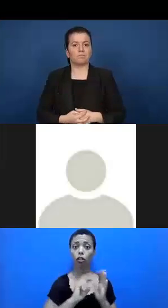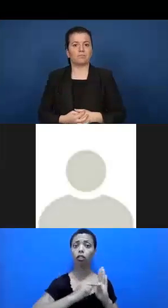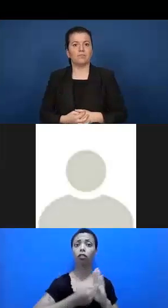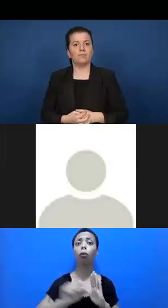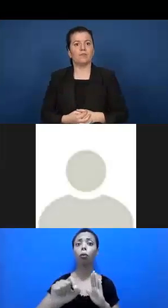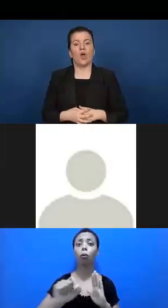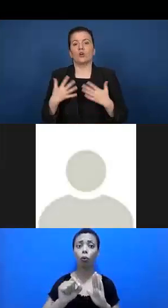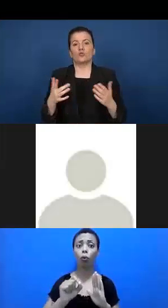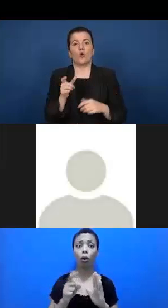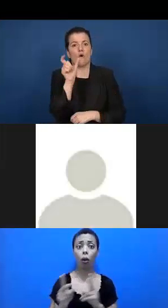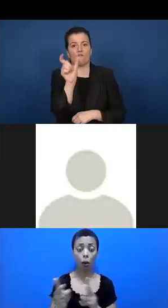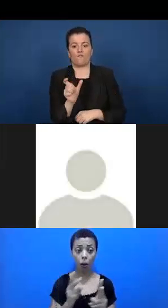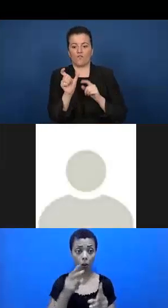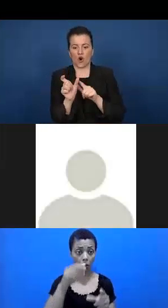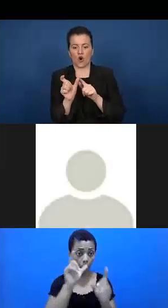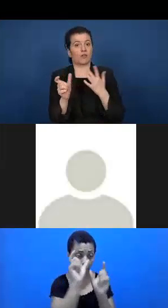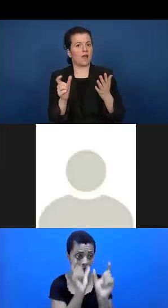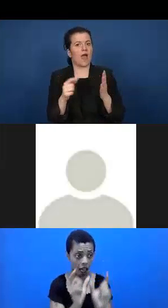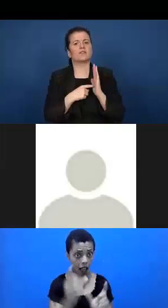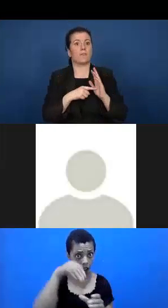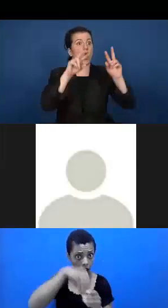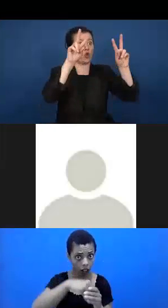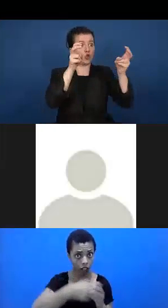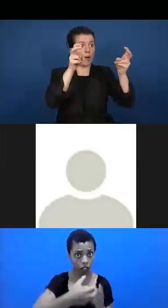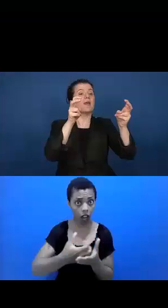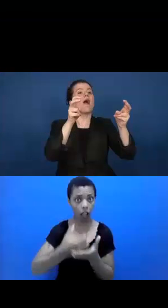content words by topics, and in turn,